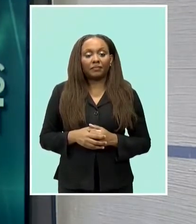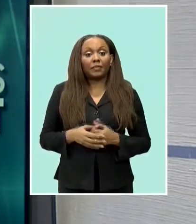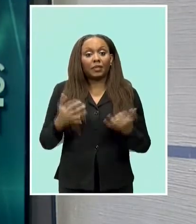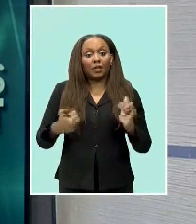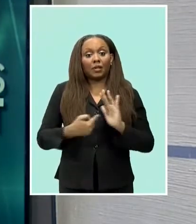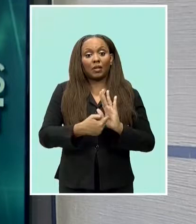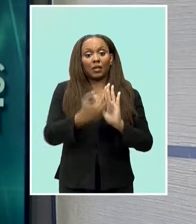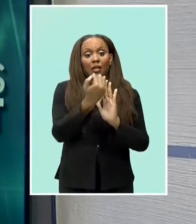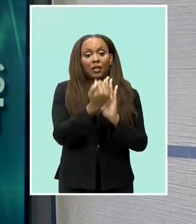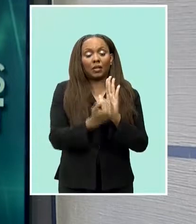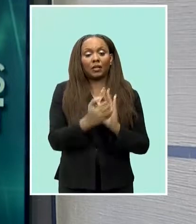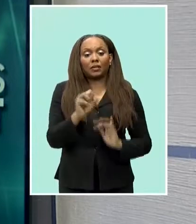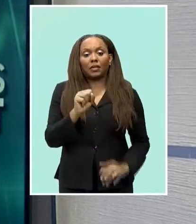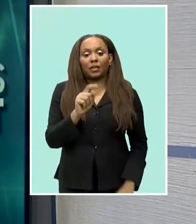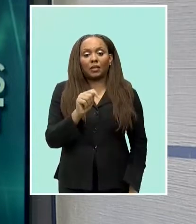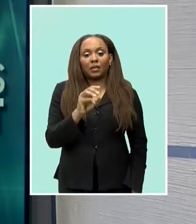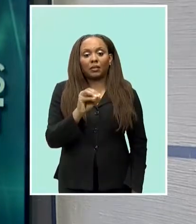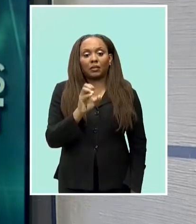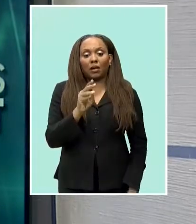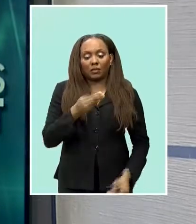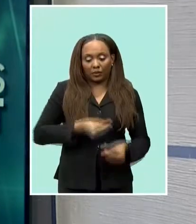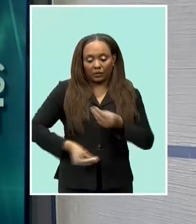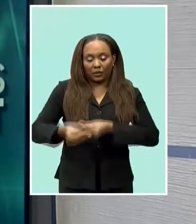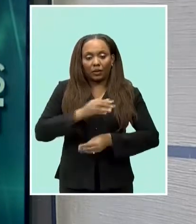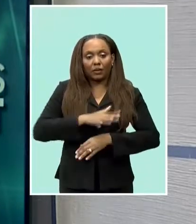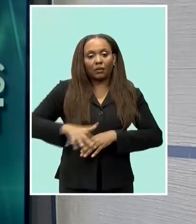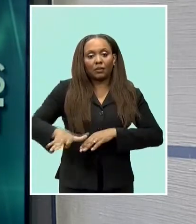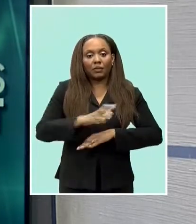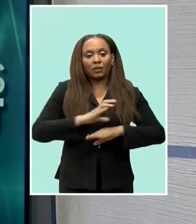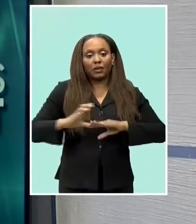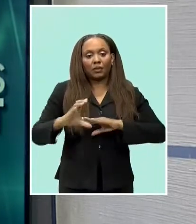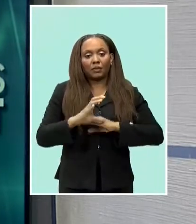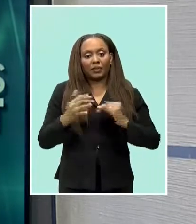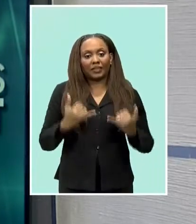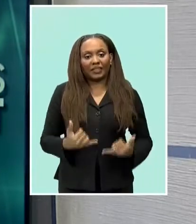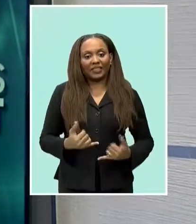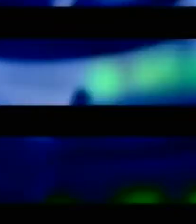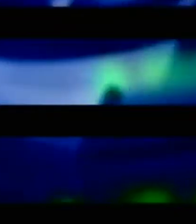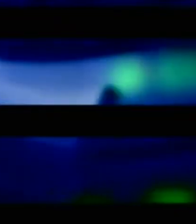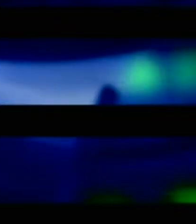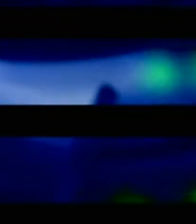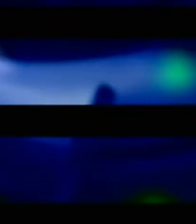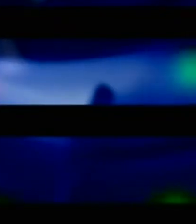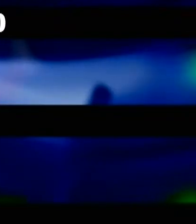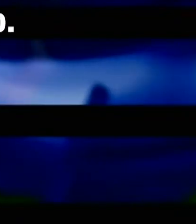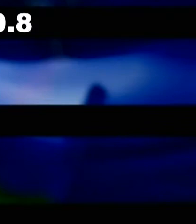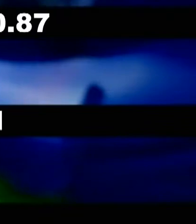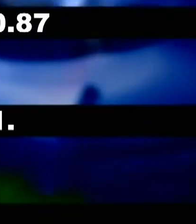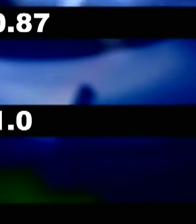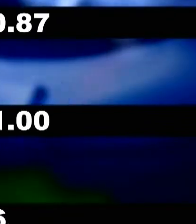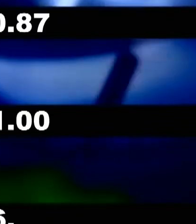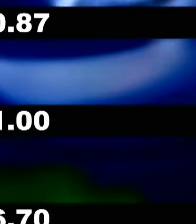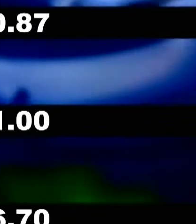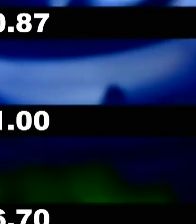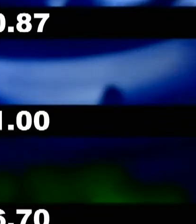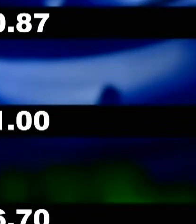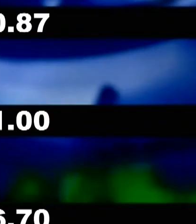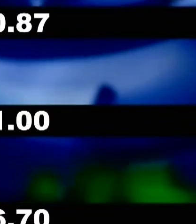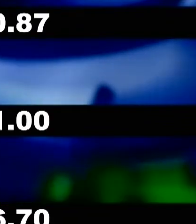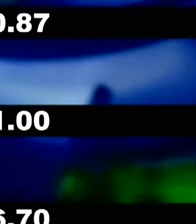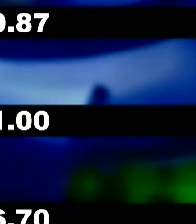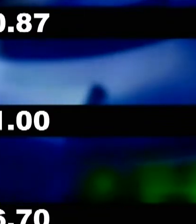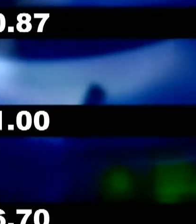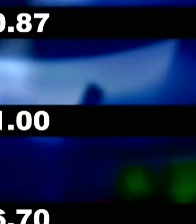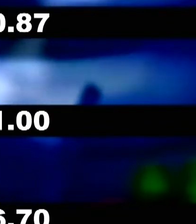Time now to take a look at how stocks traded on selected exchanges across our region. First up, Jamaica, where Wigton Wind